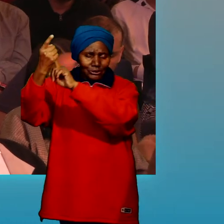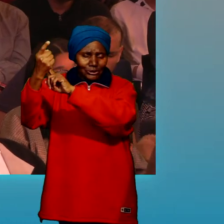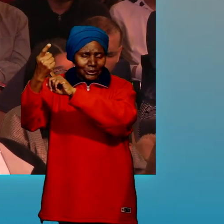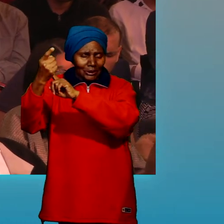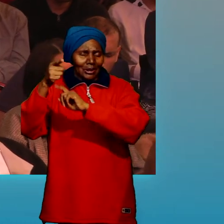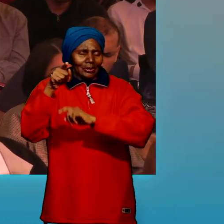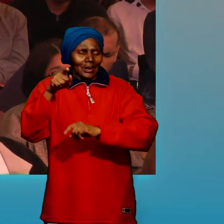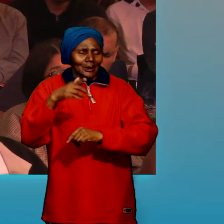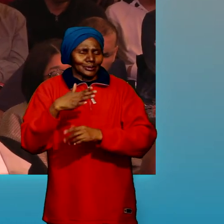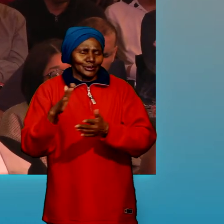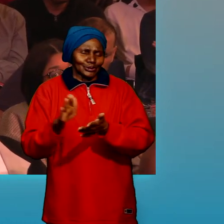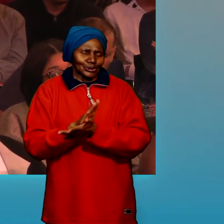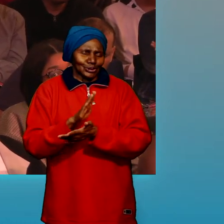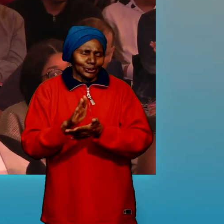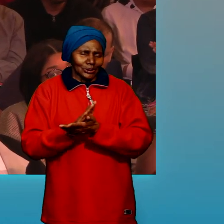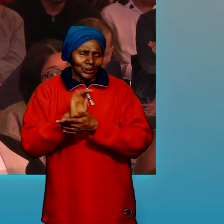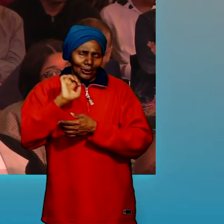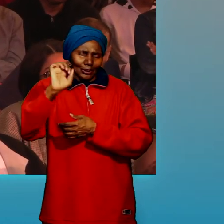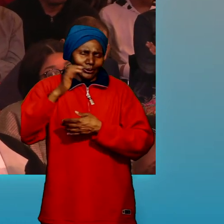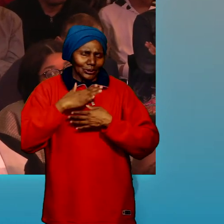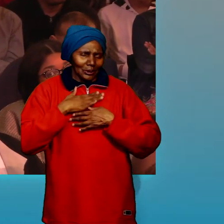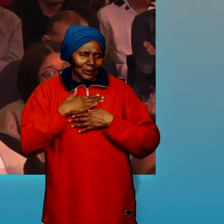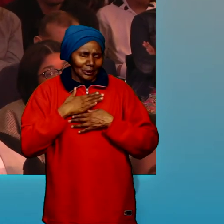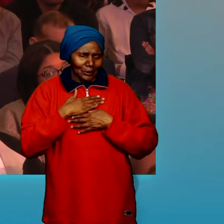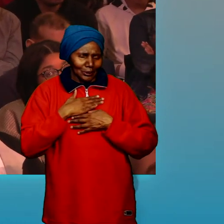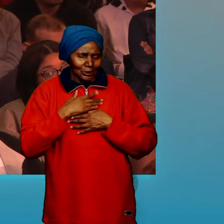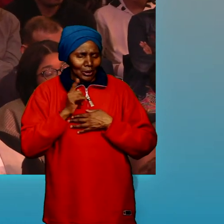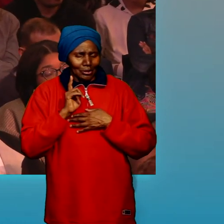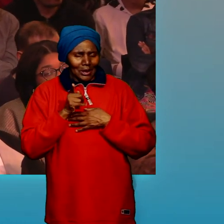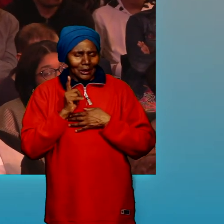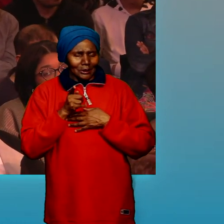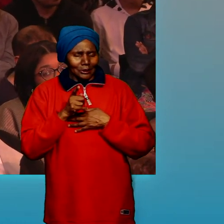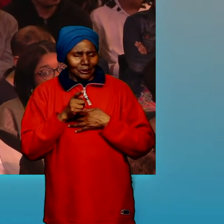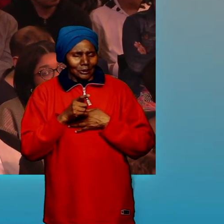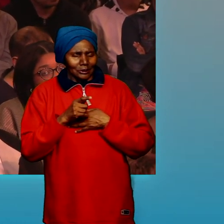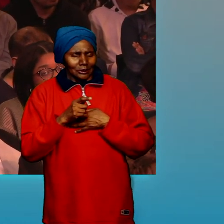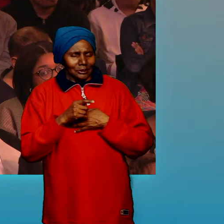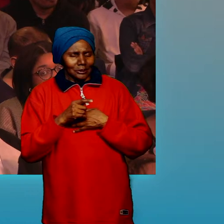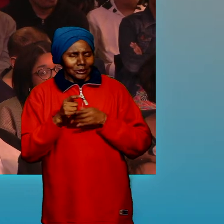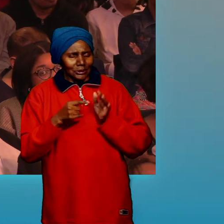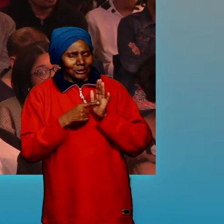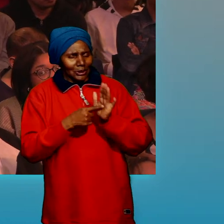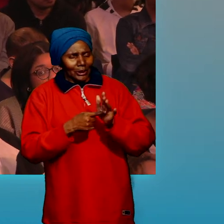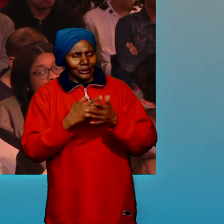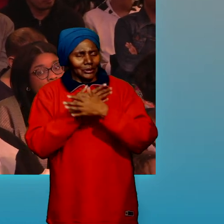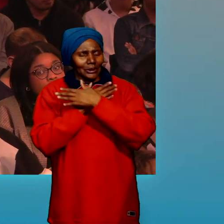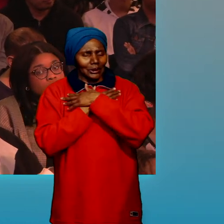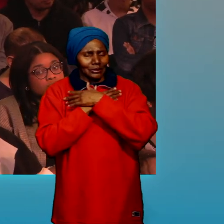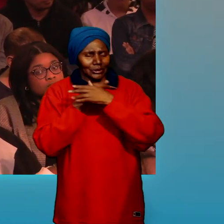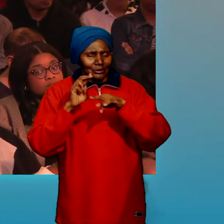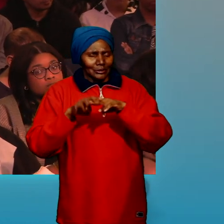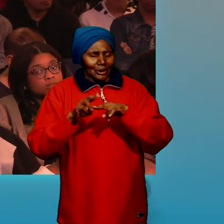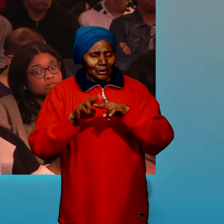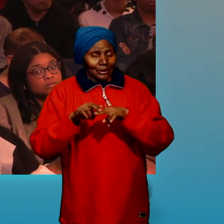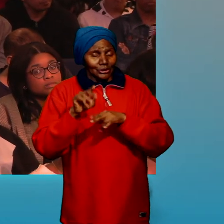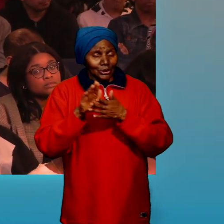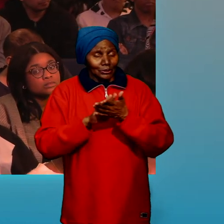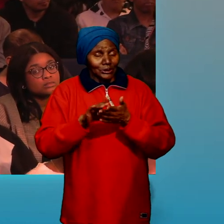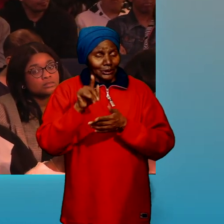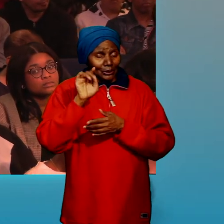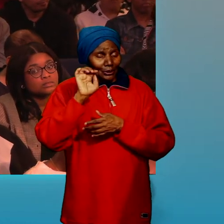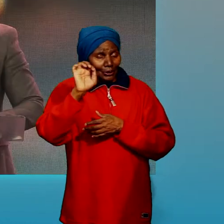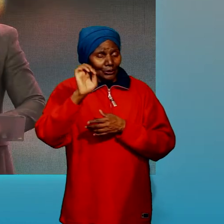heart. That's the hallmark of a loving father. His ultimate joy was actually being a